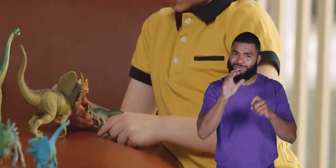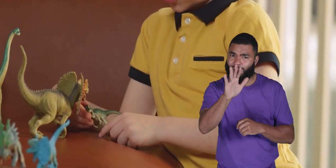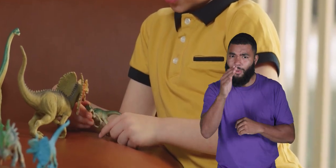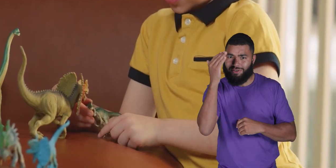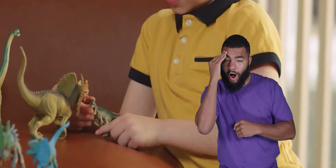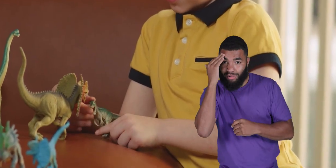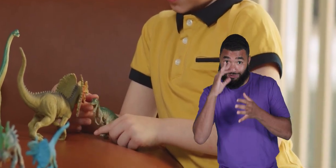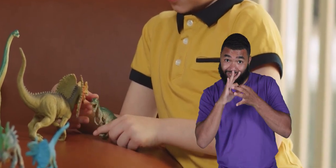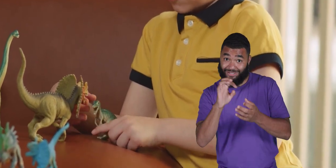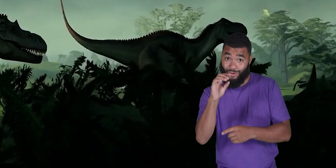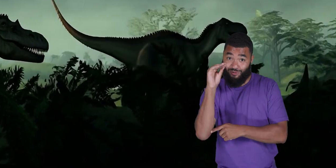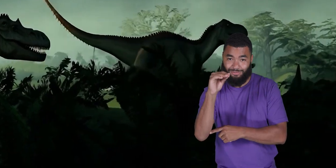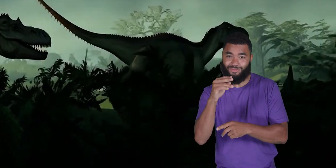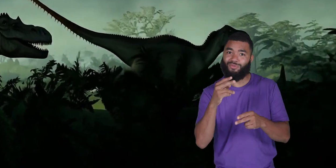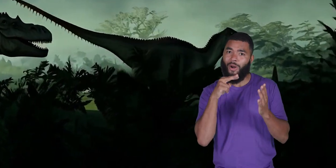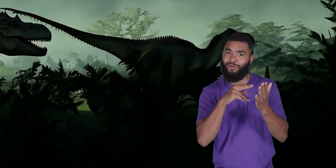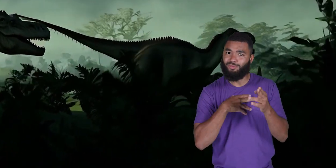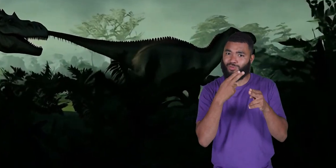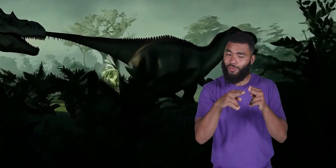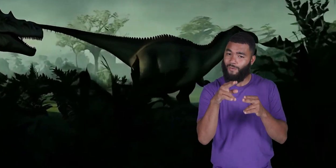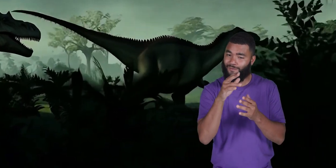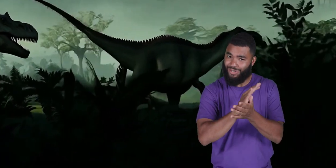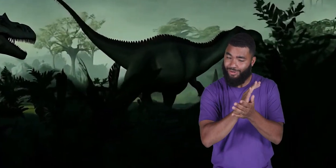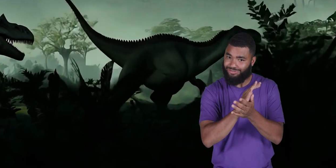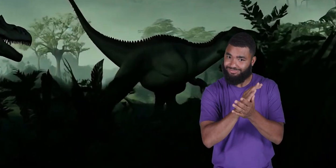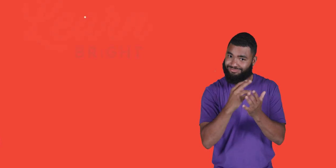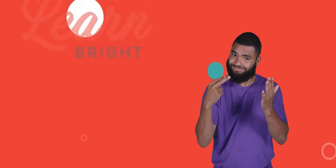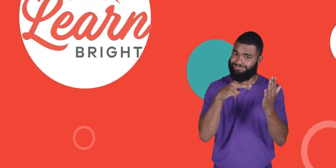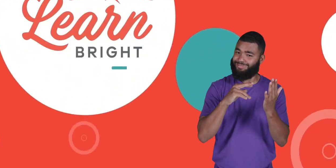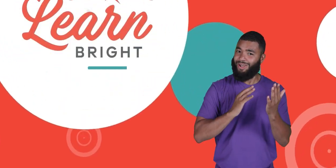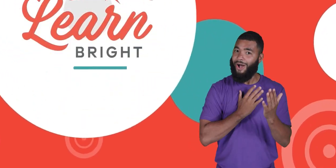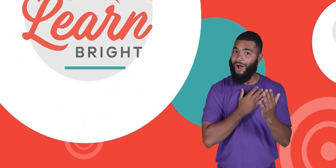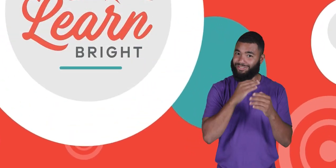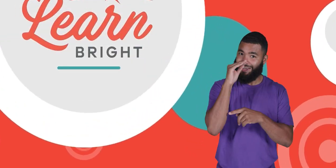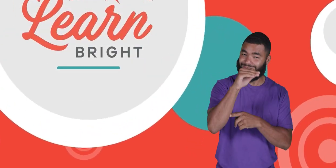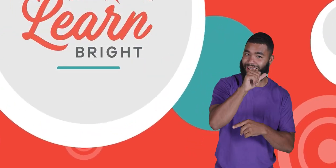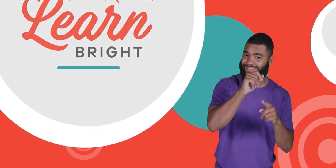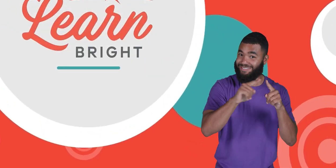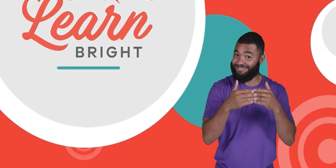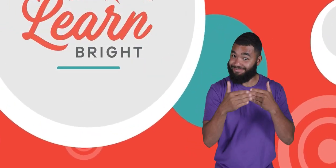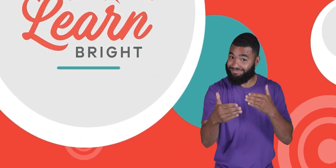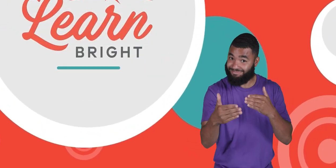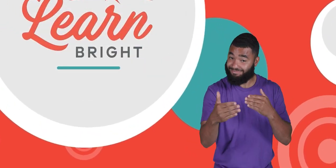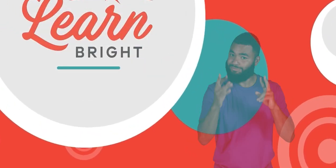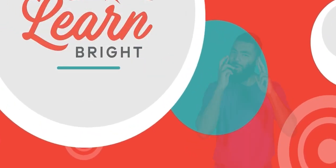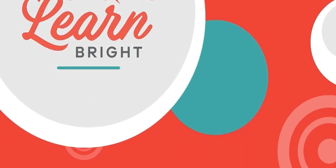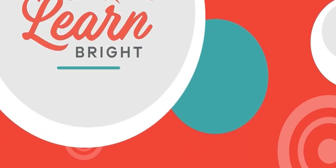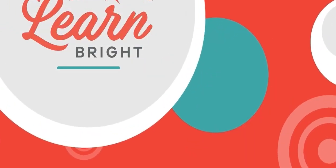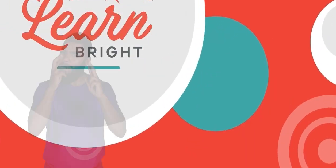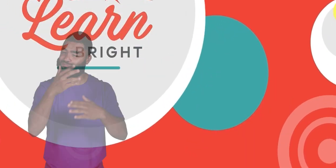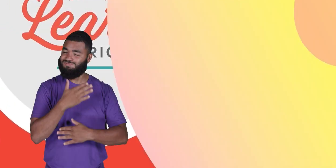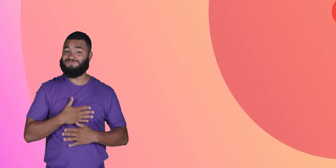test your Eoraptor knowledge. Keep an eye out for more dinos A to Z! Hope you had fun learning with us!